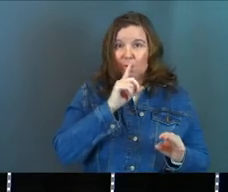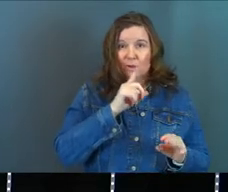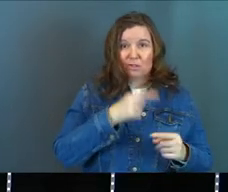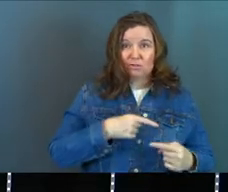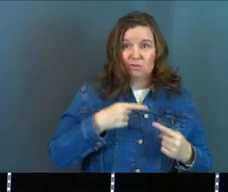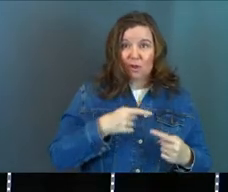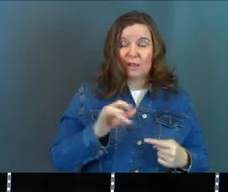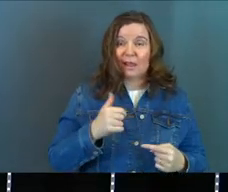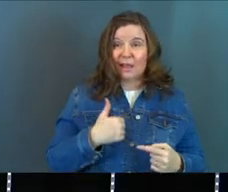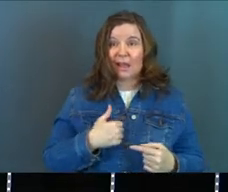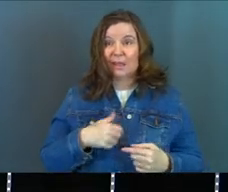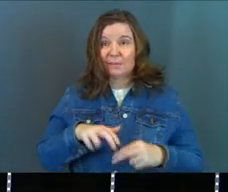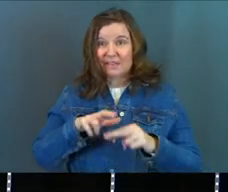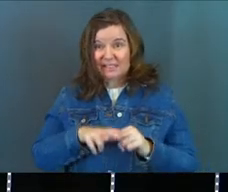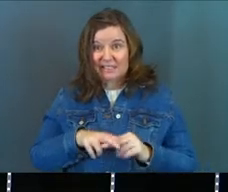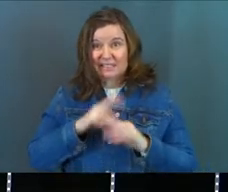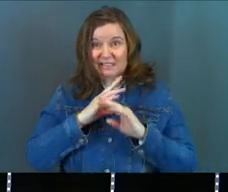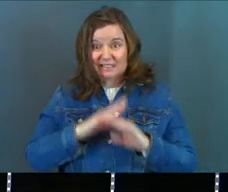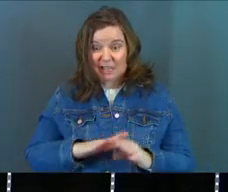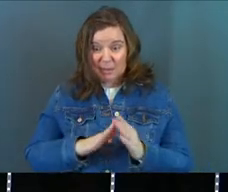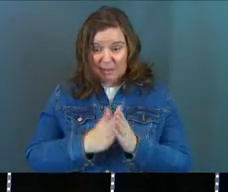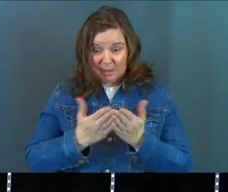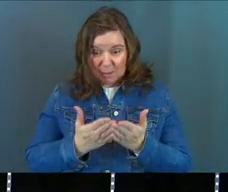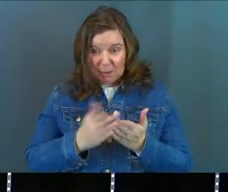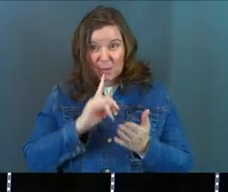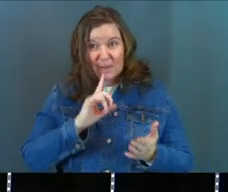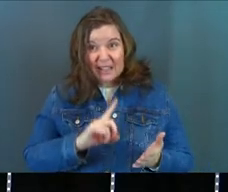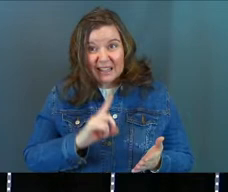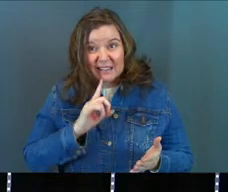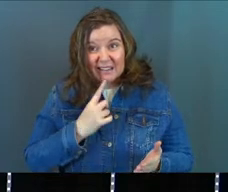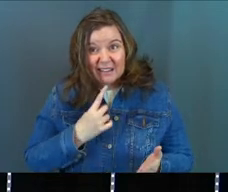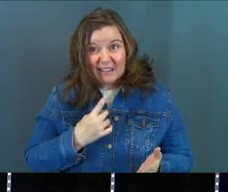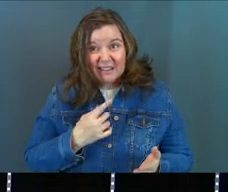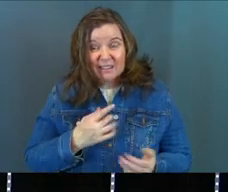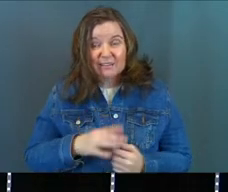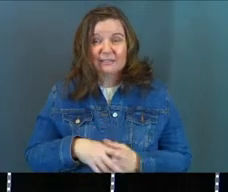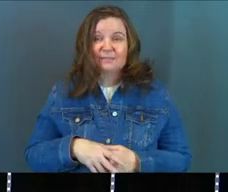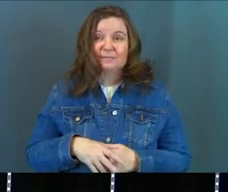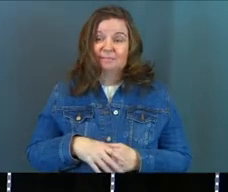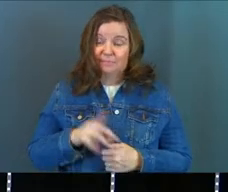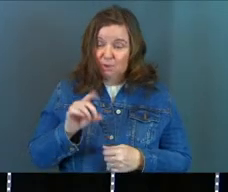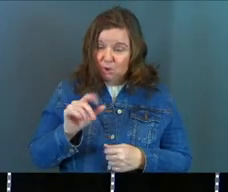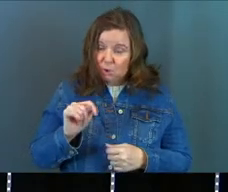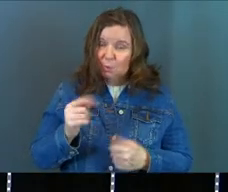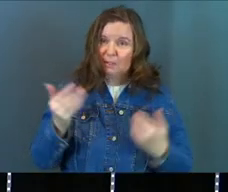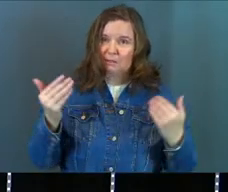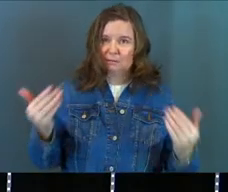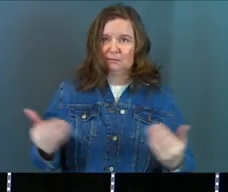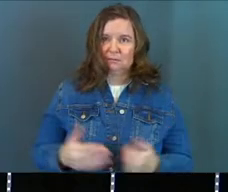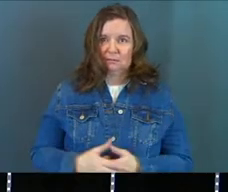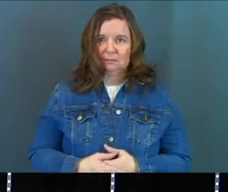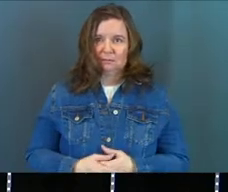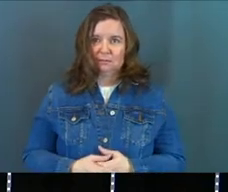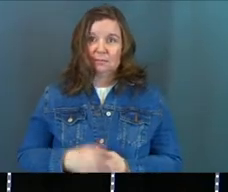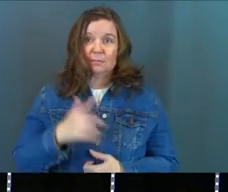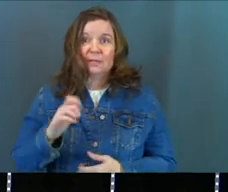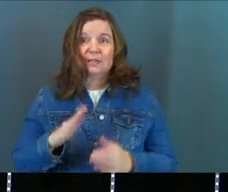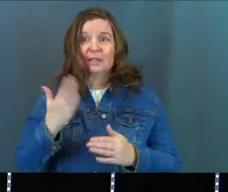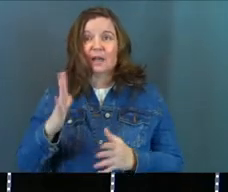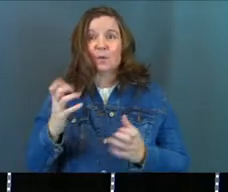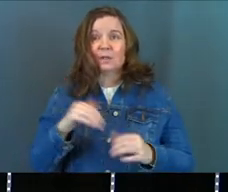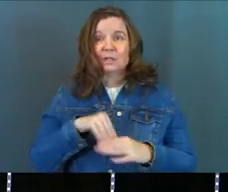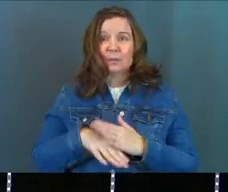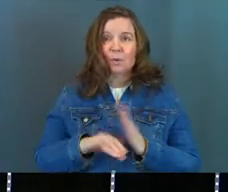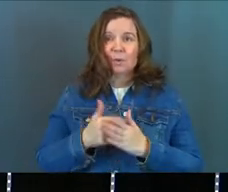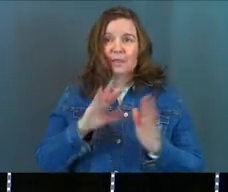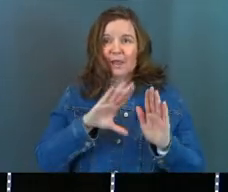really struggle. Like, I'm gonna sit in silence with a book? Are you kidding me? We do it. Because God wants